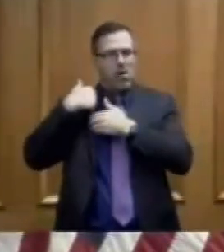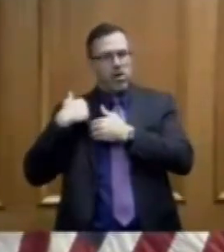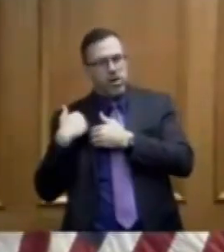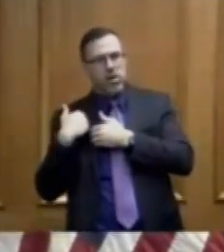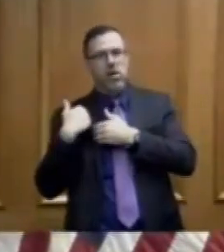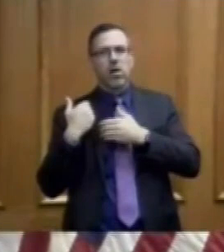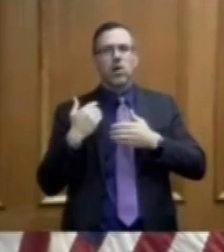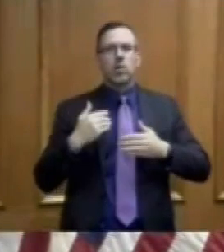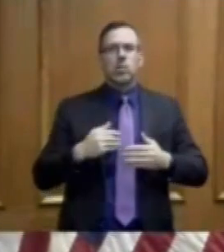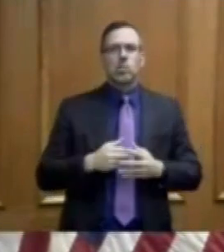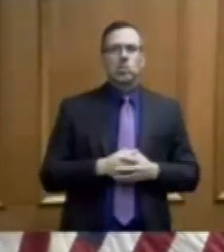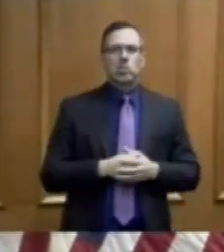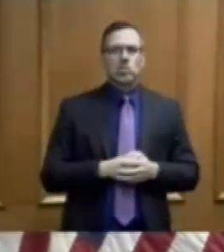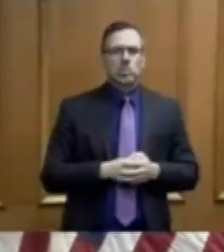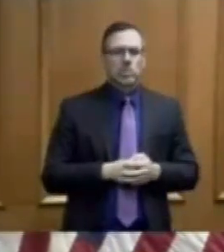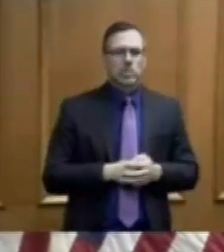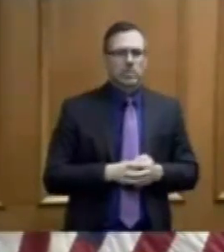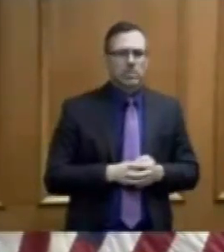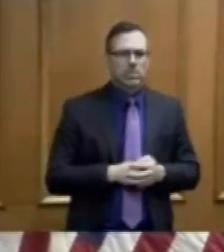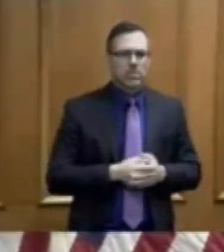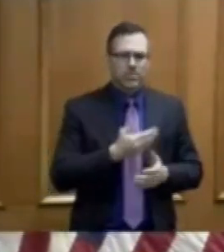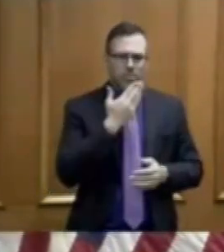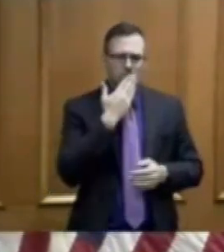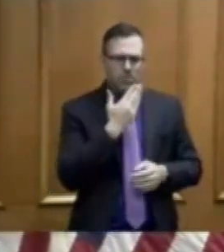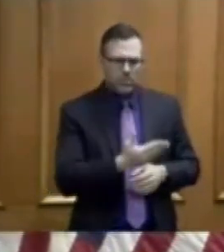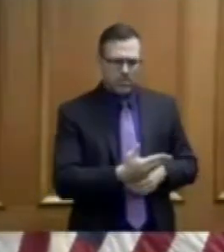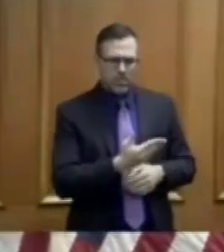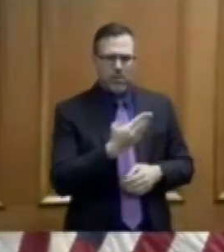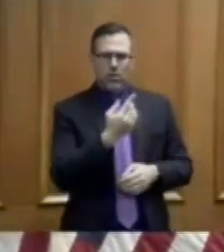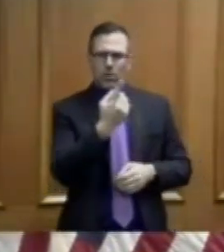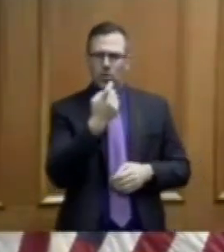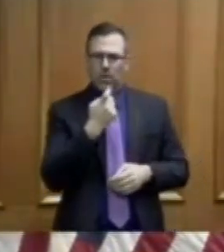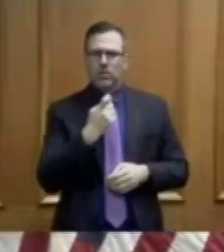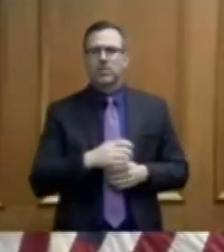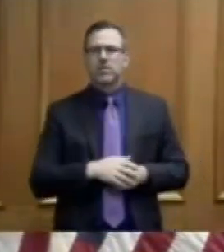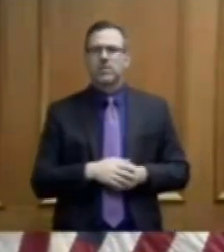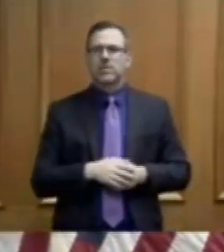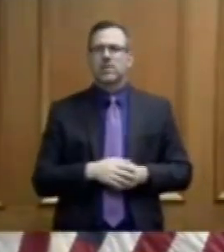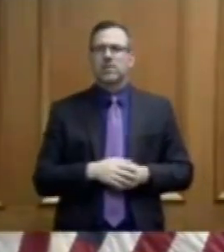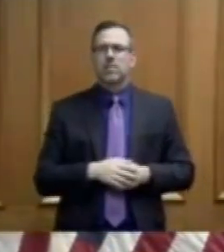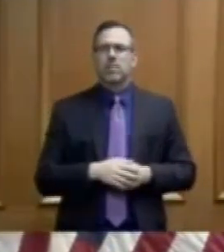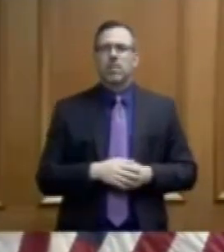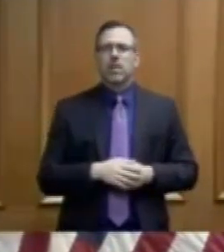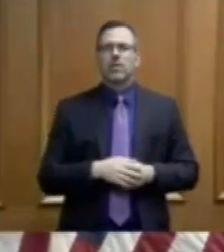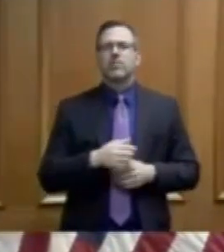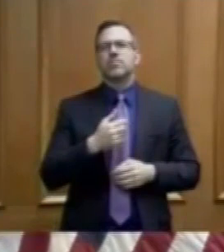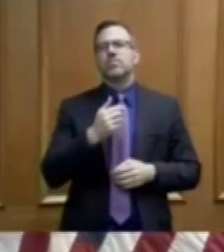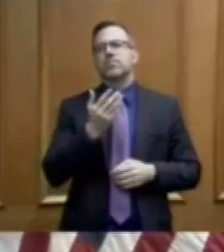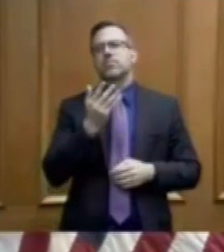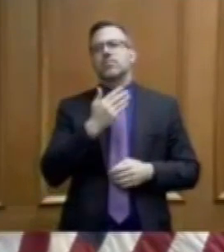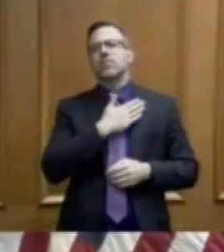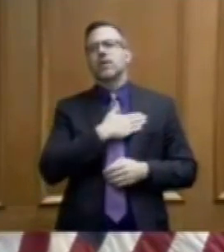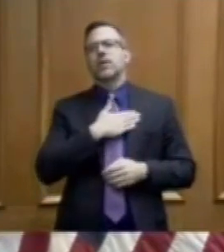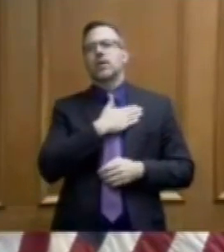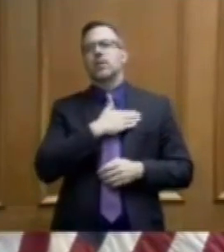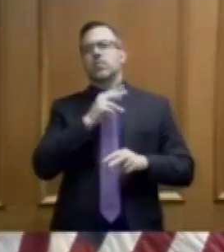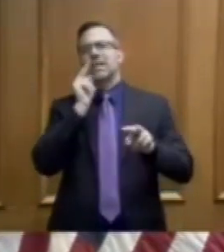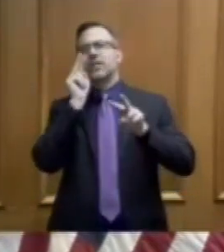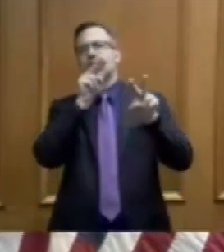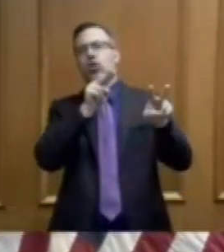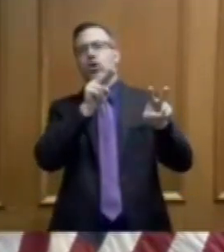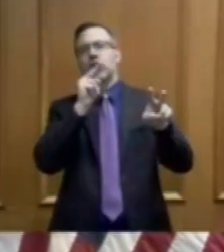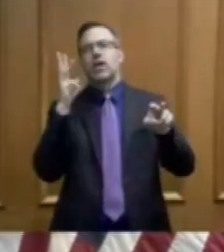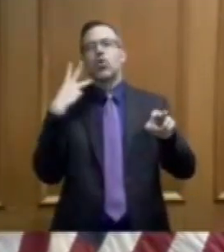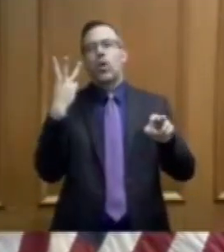useful. That's a good question, Sergio. I would point you to the Washington State